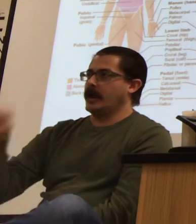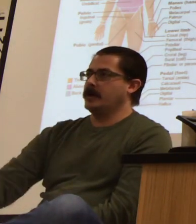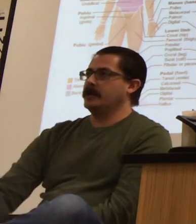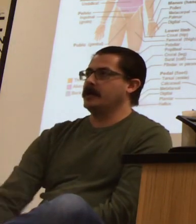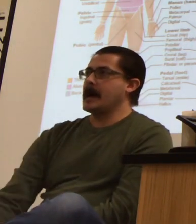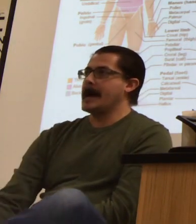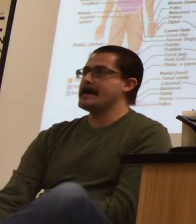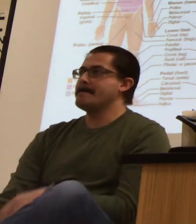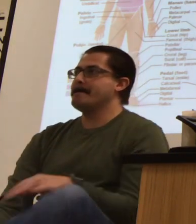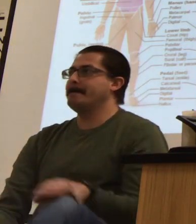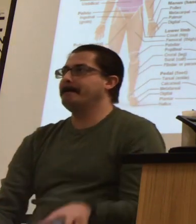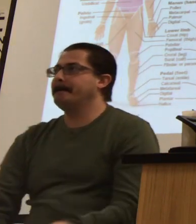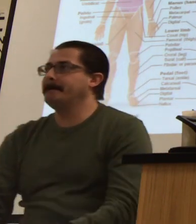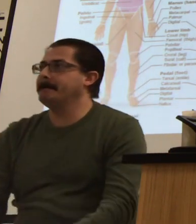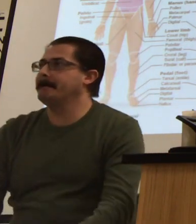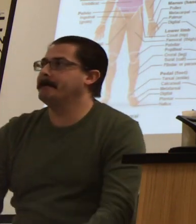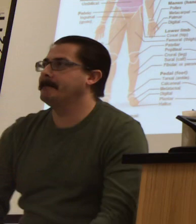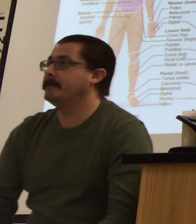elbow